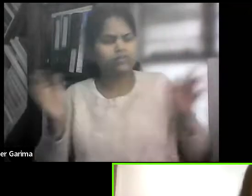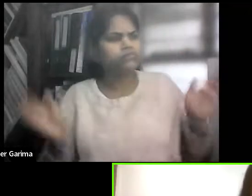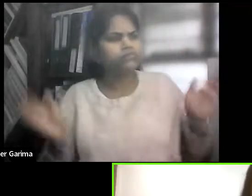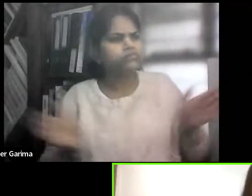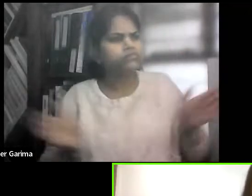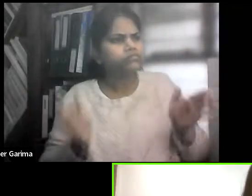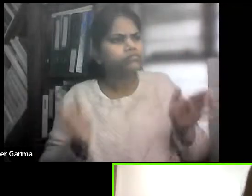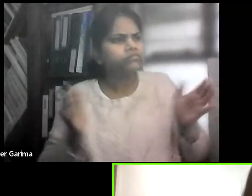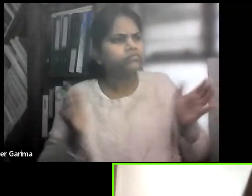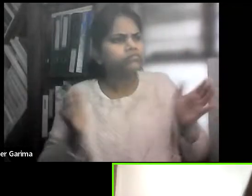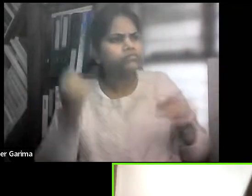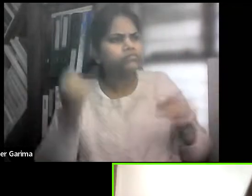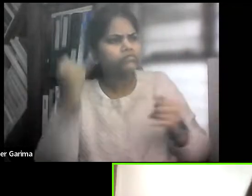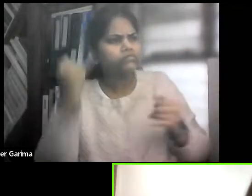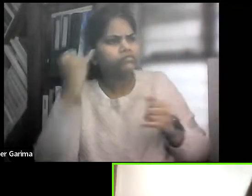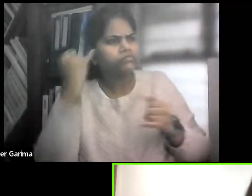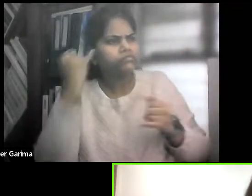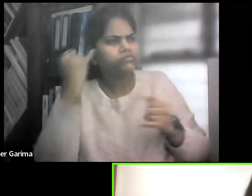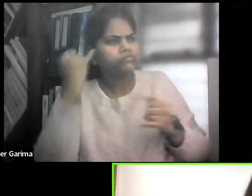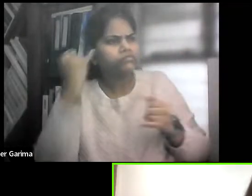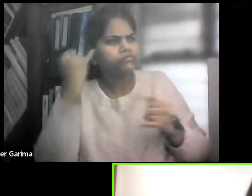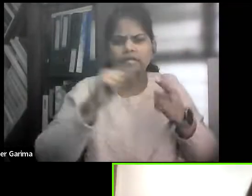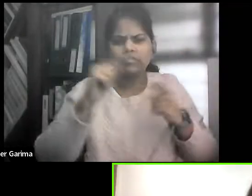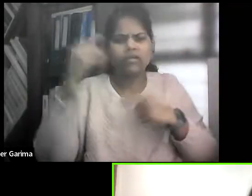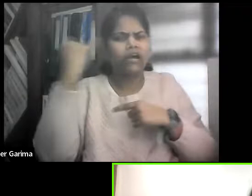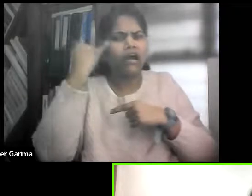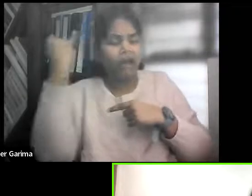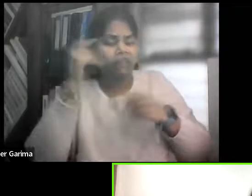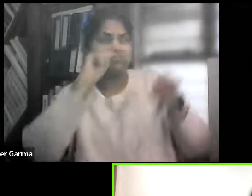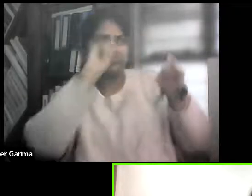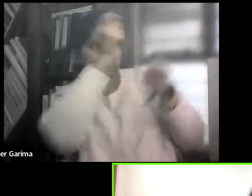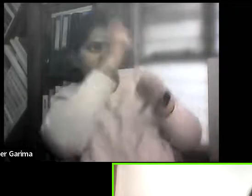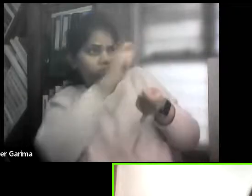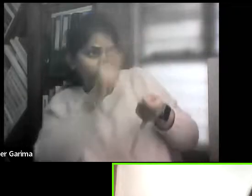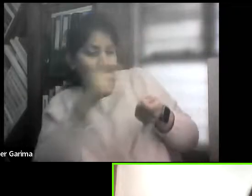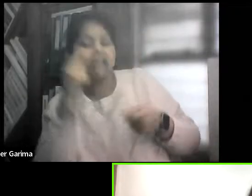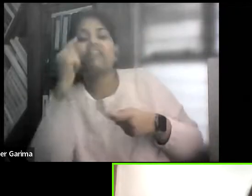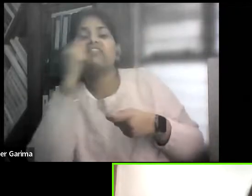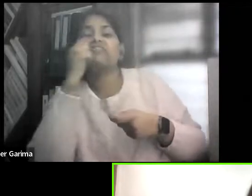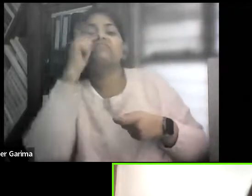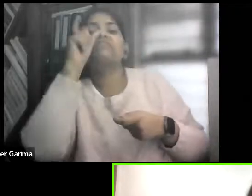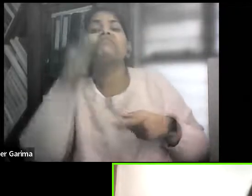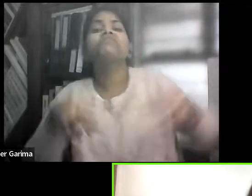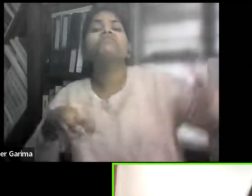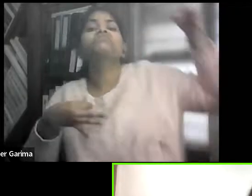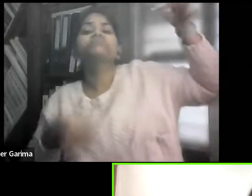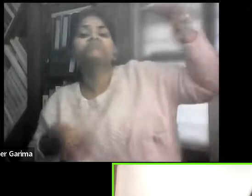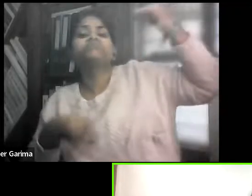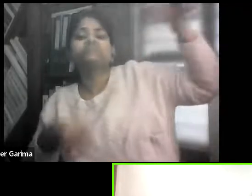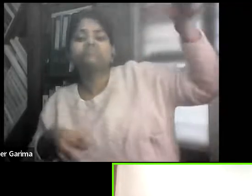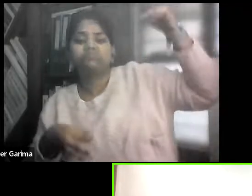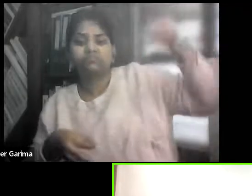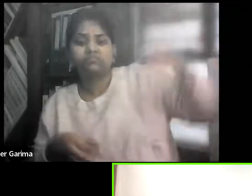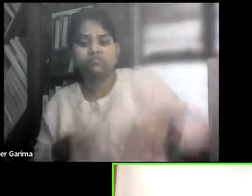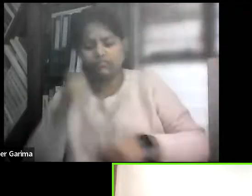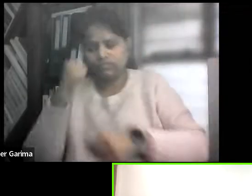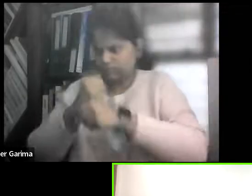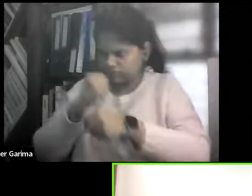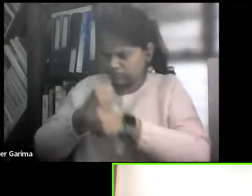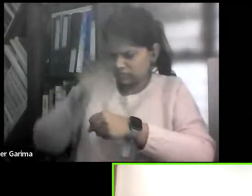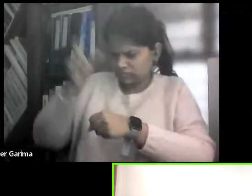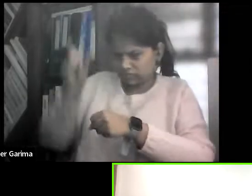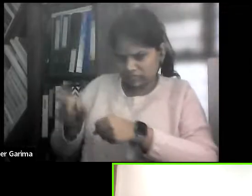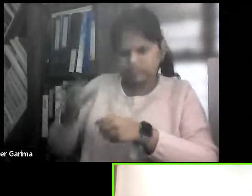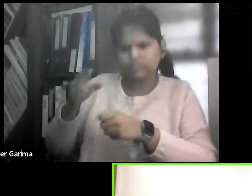perfected appearance of a female dancer. Sarkar Munshi questions the silhouetted presence of temple sculptures under whose shadows